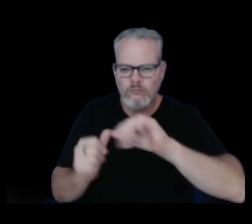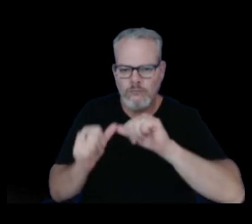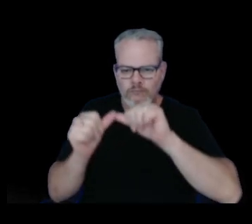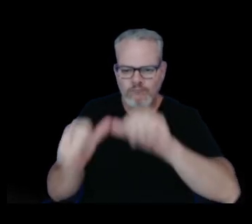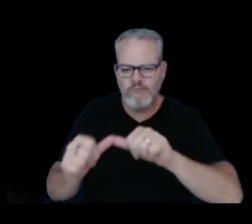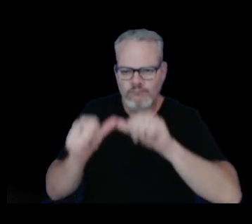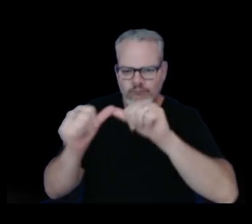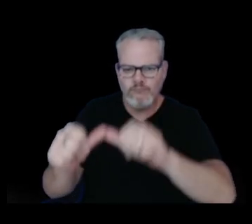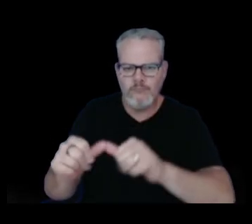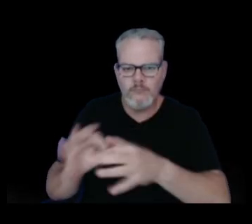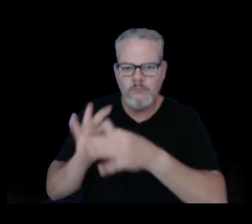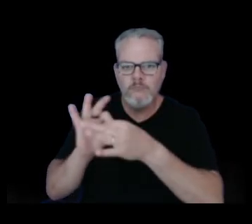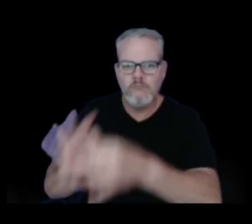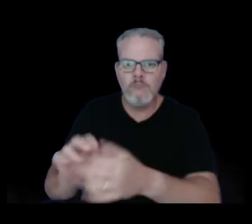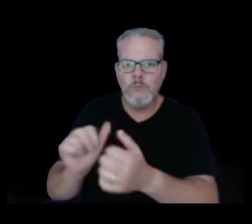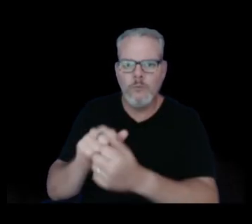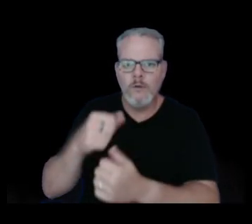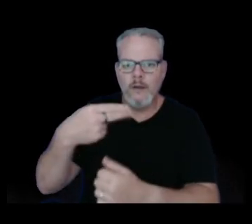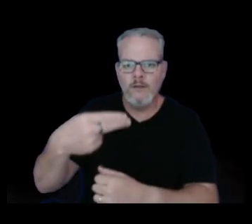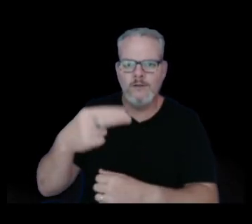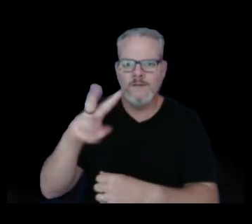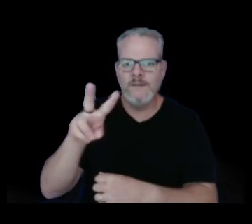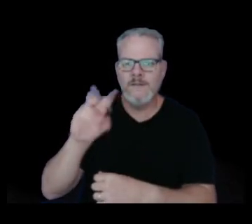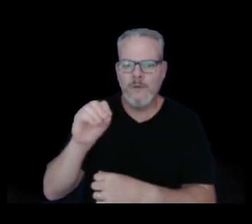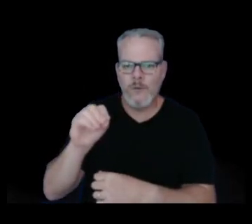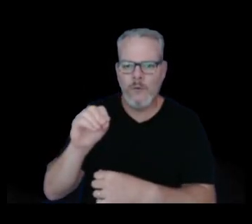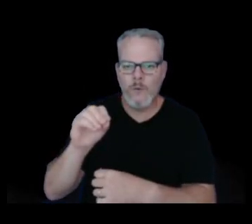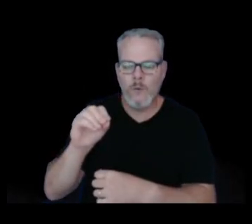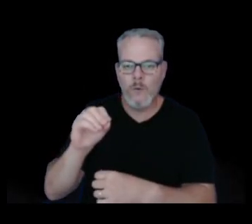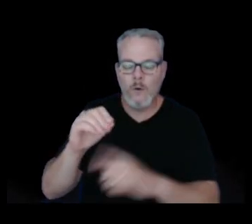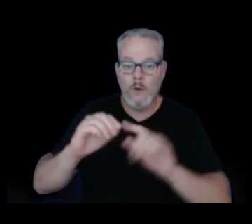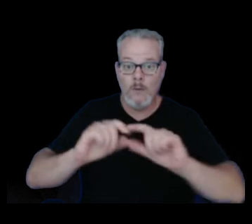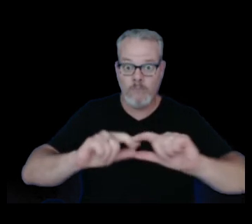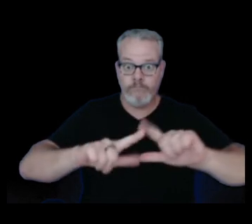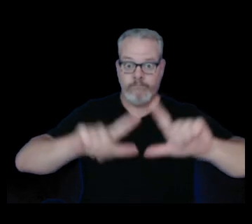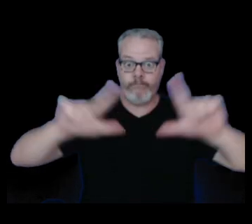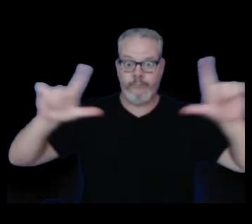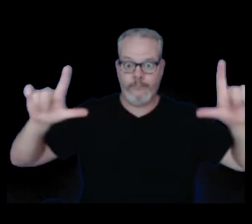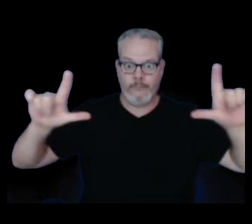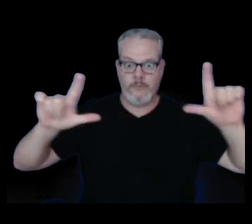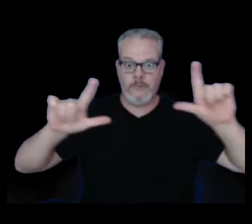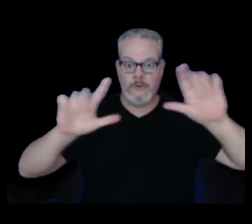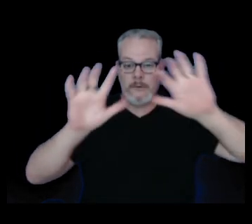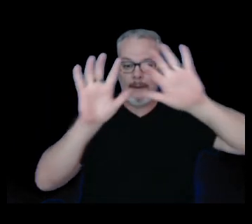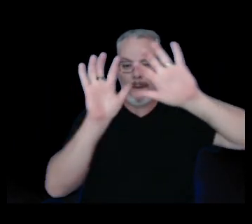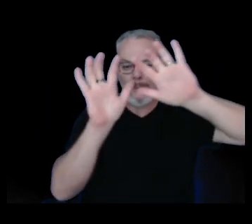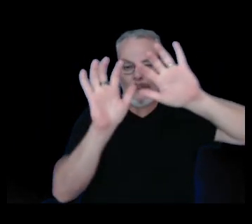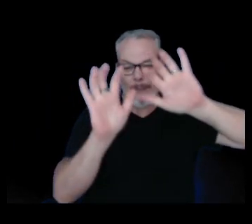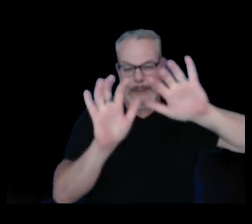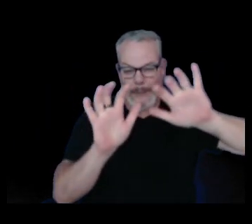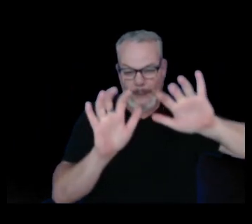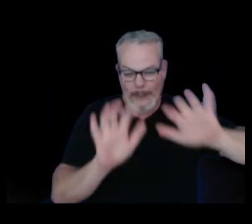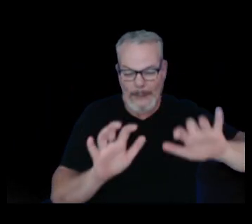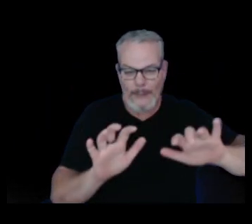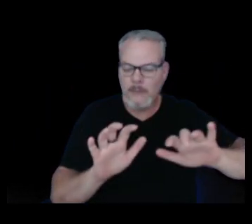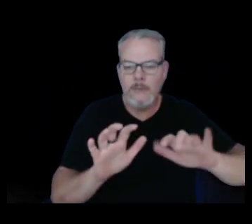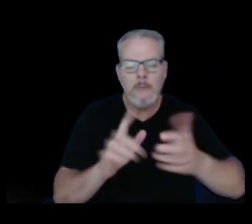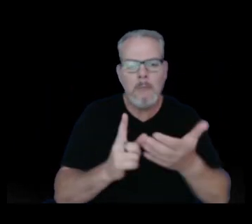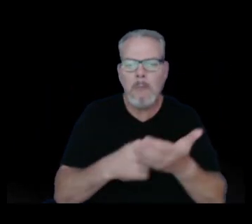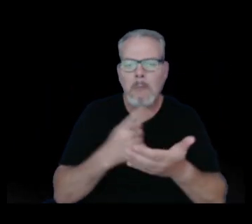USGS-HVO. As far as the detected earthquakes, which often do not register those long